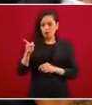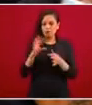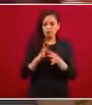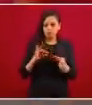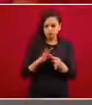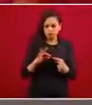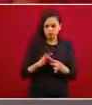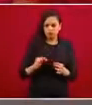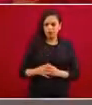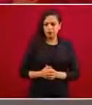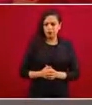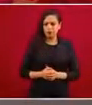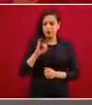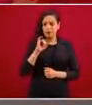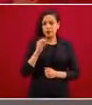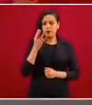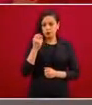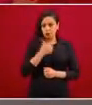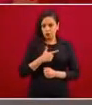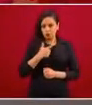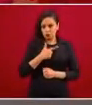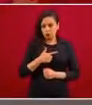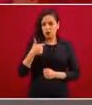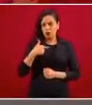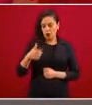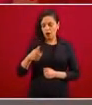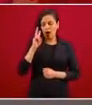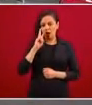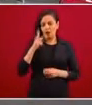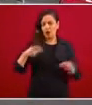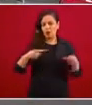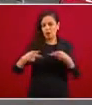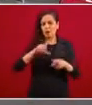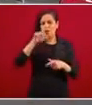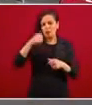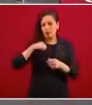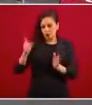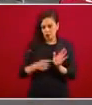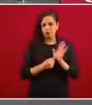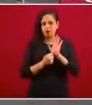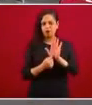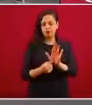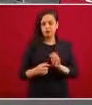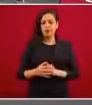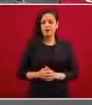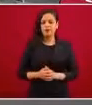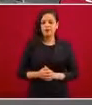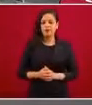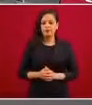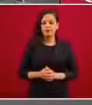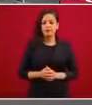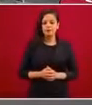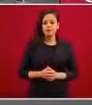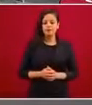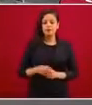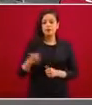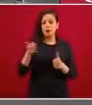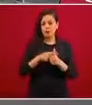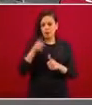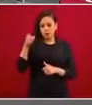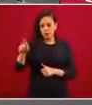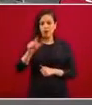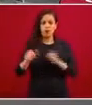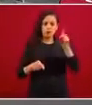handling of the dead bodies? Yes, of course, we will prepare someone and to come and talk about that, and then we will have him or her.